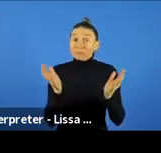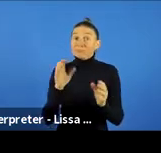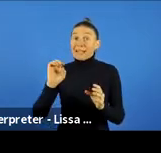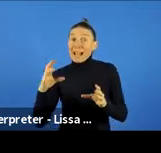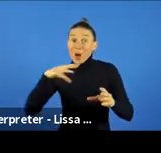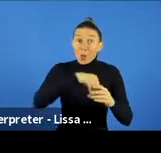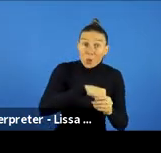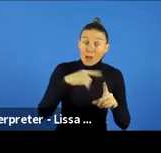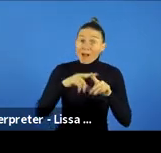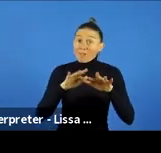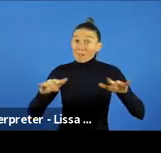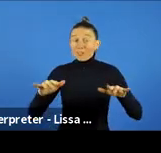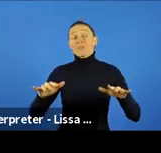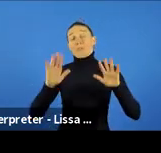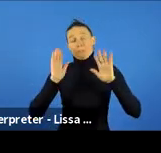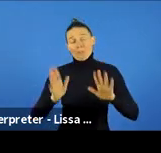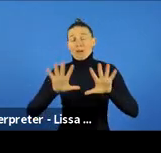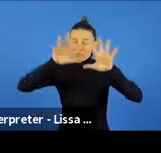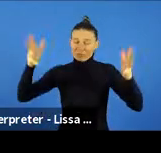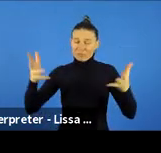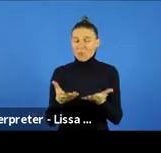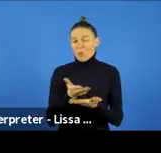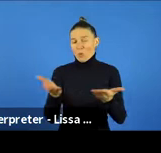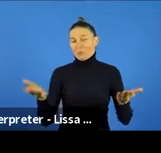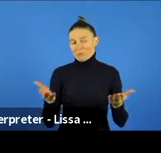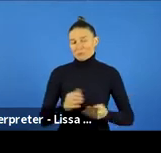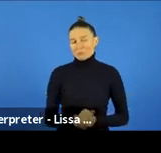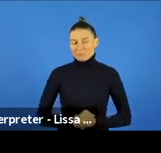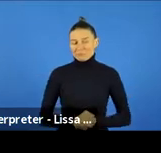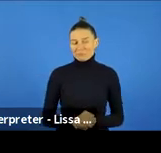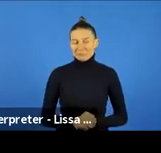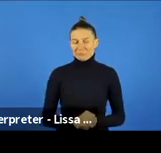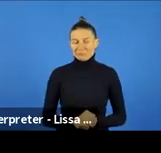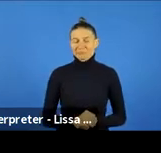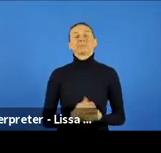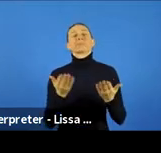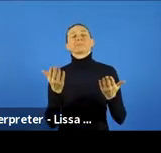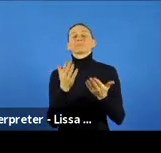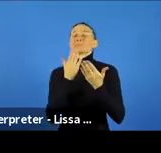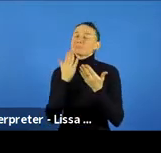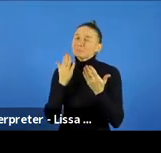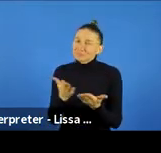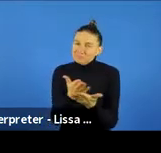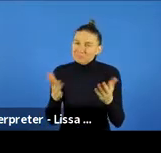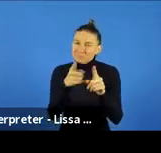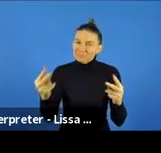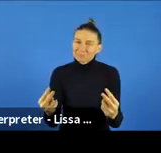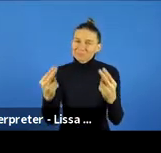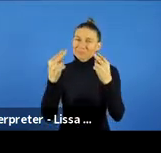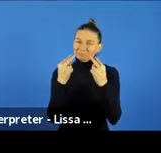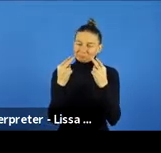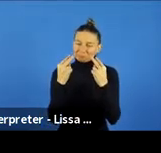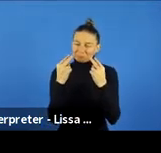inclusion and diversity. Last slide, please. So I just wanted to thank you for your interest